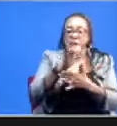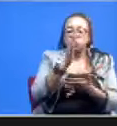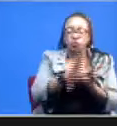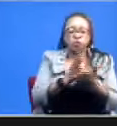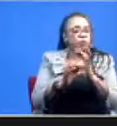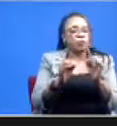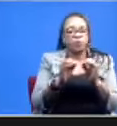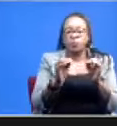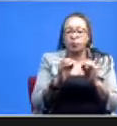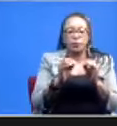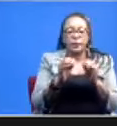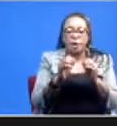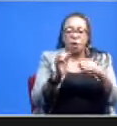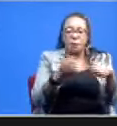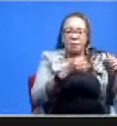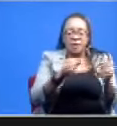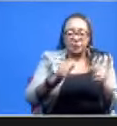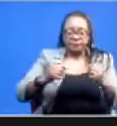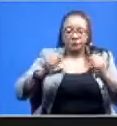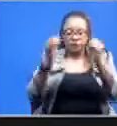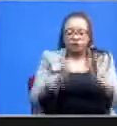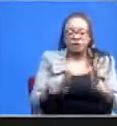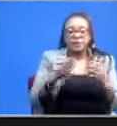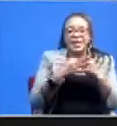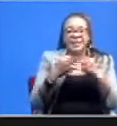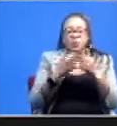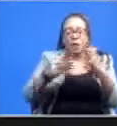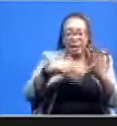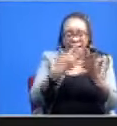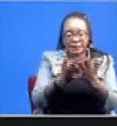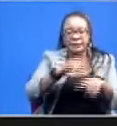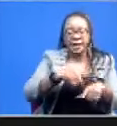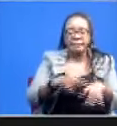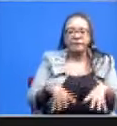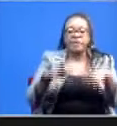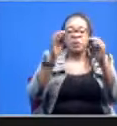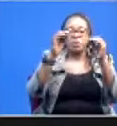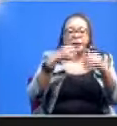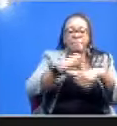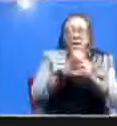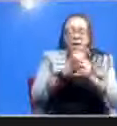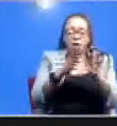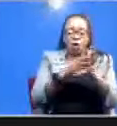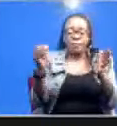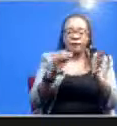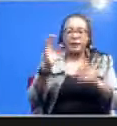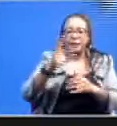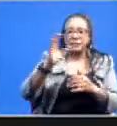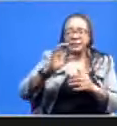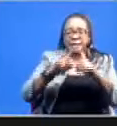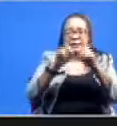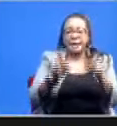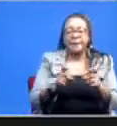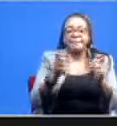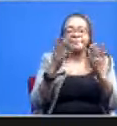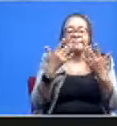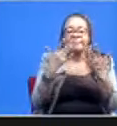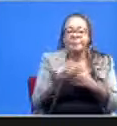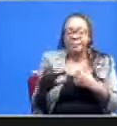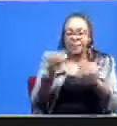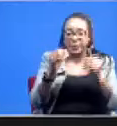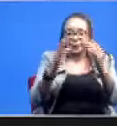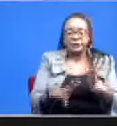true. In Homabay, eight teachers were arrested after they were allegedly found making copies of the chemistry exam paper. The